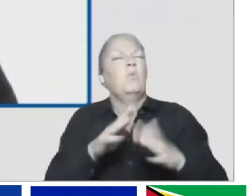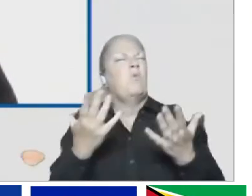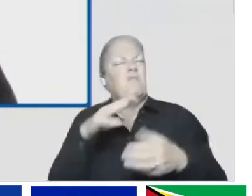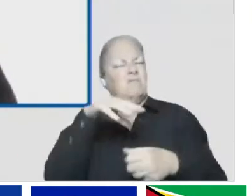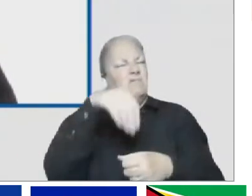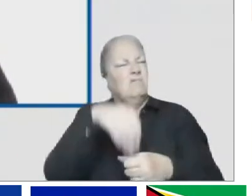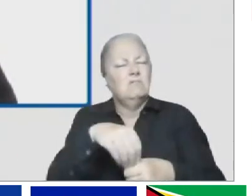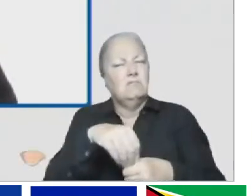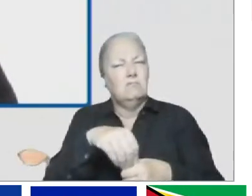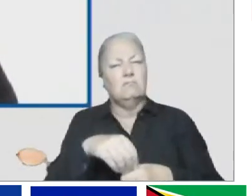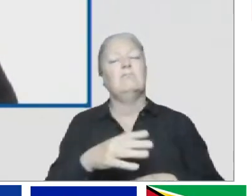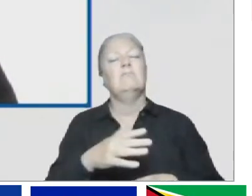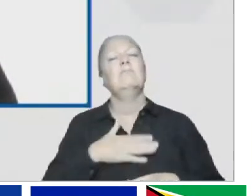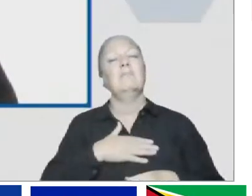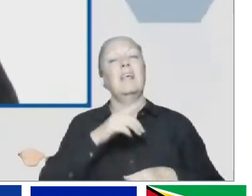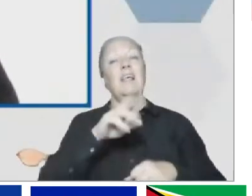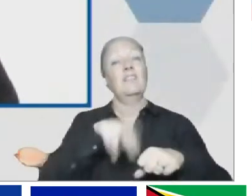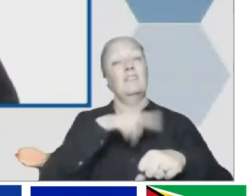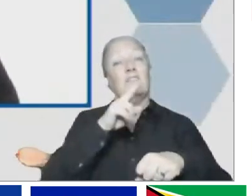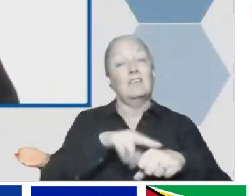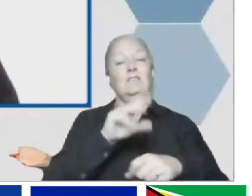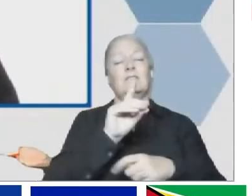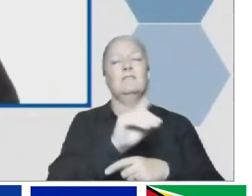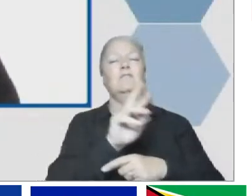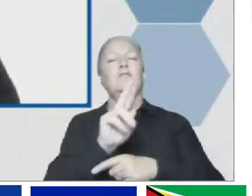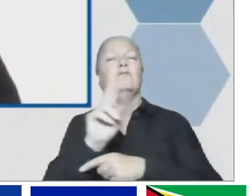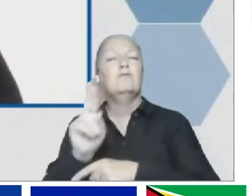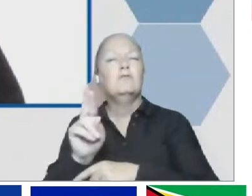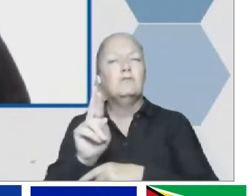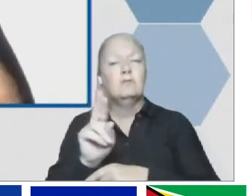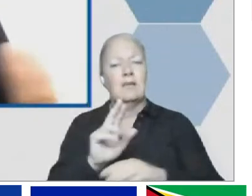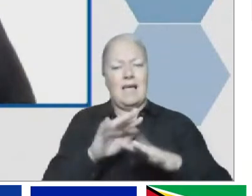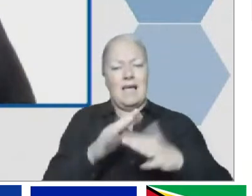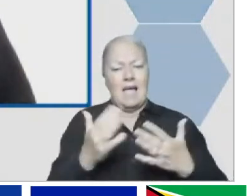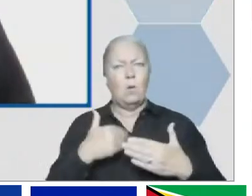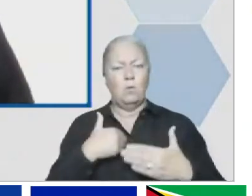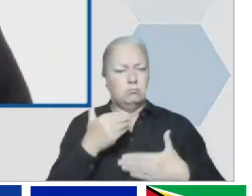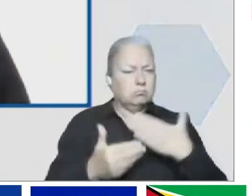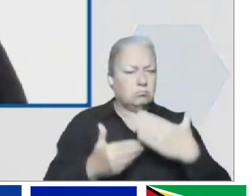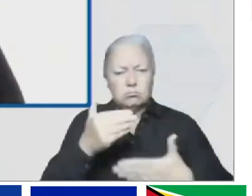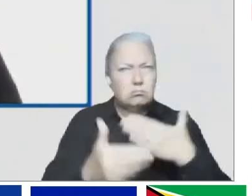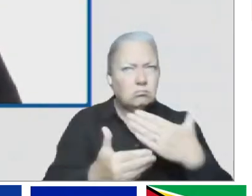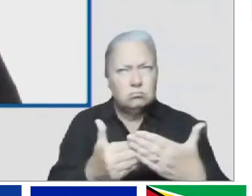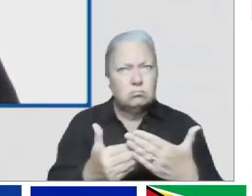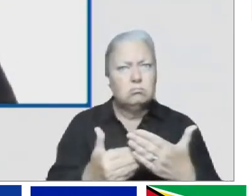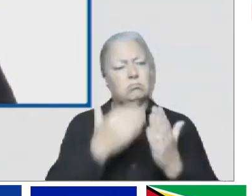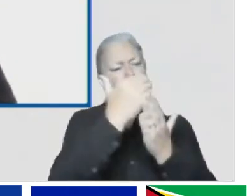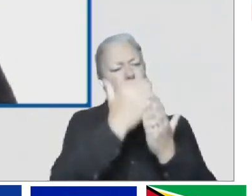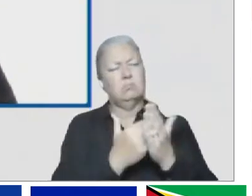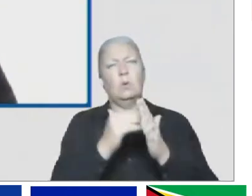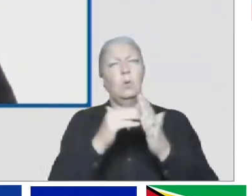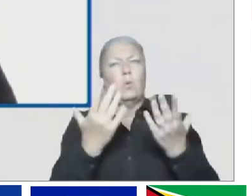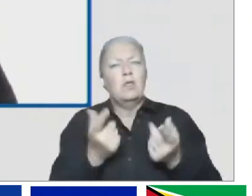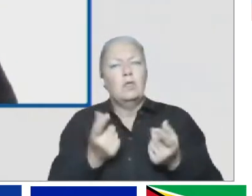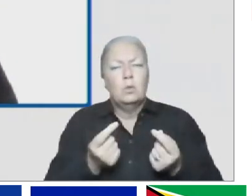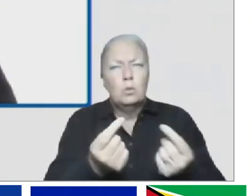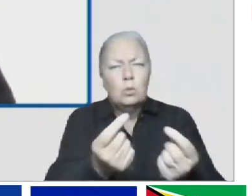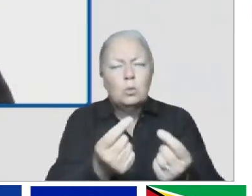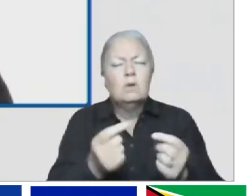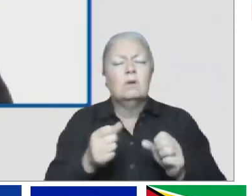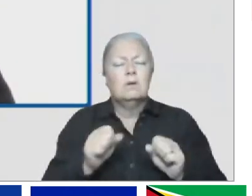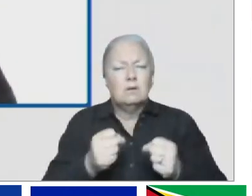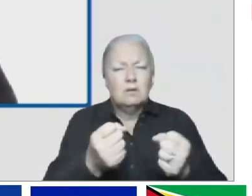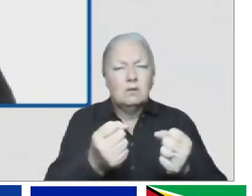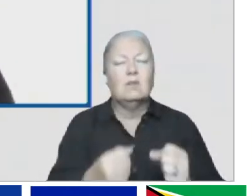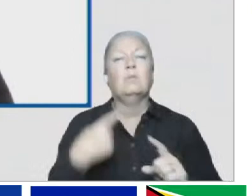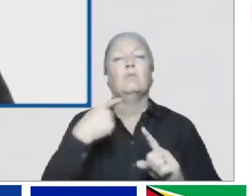management enforcement measures and those orders. The existence of a Disaster Risk Management Act of 2015 formed